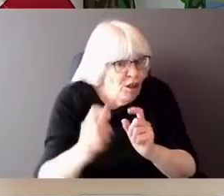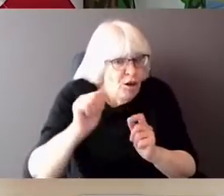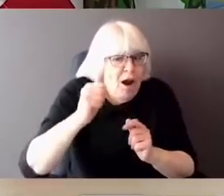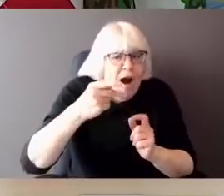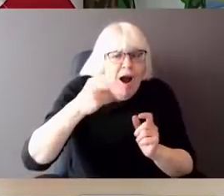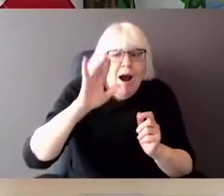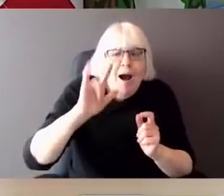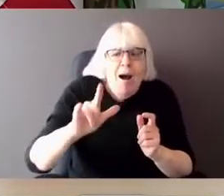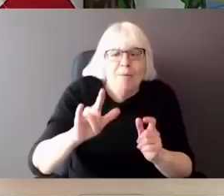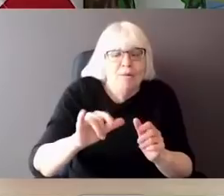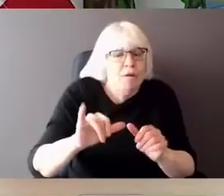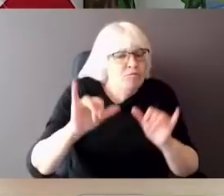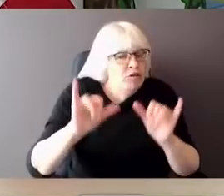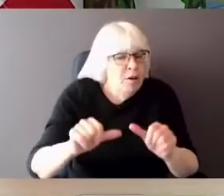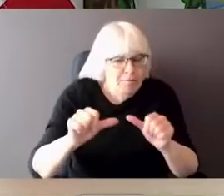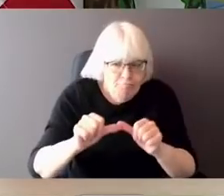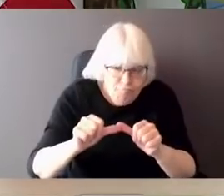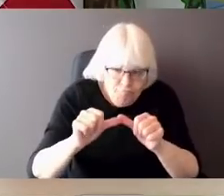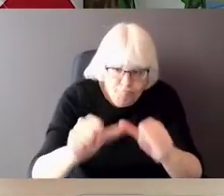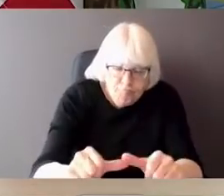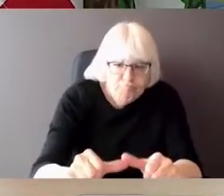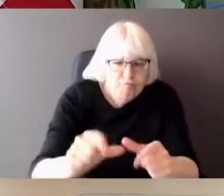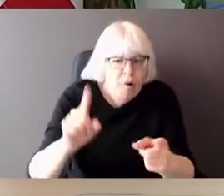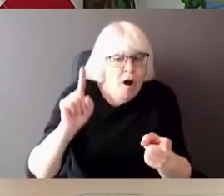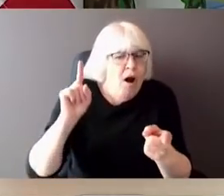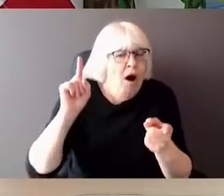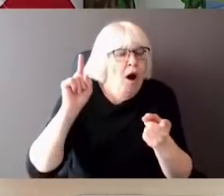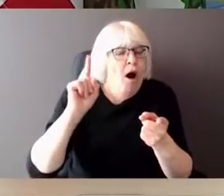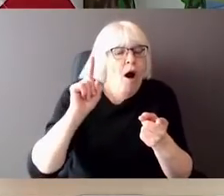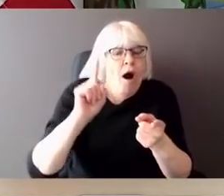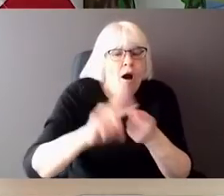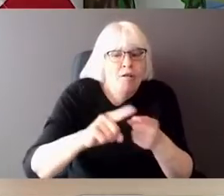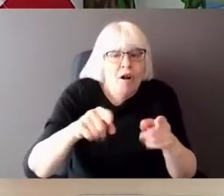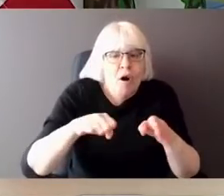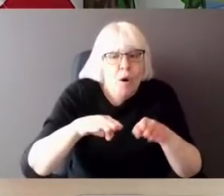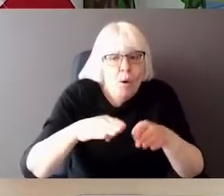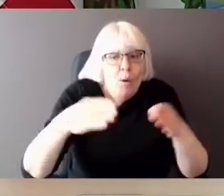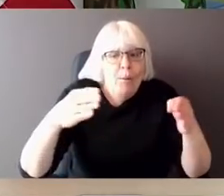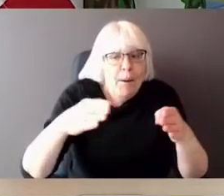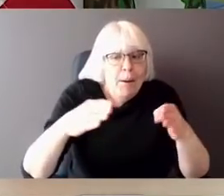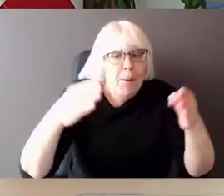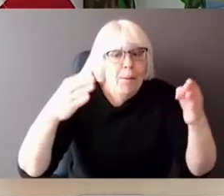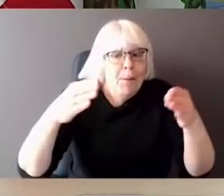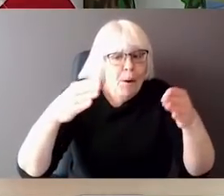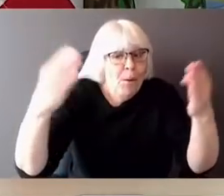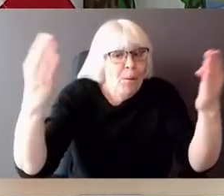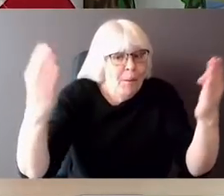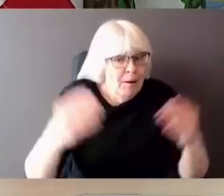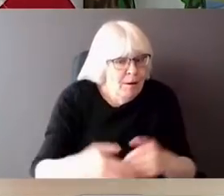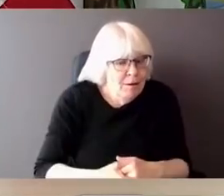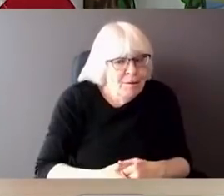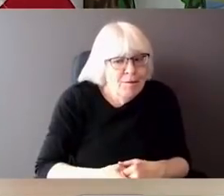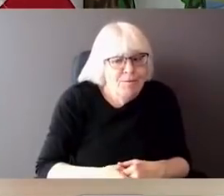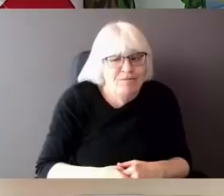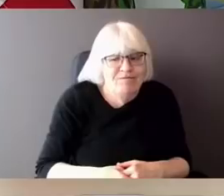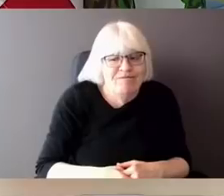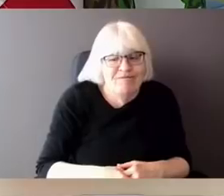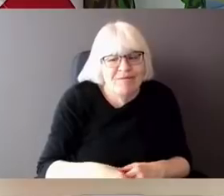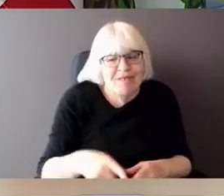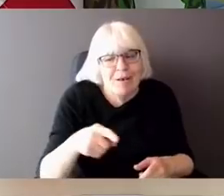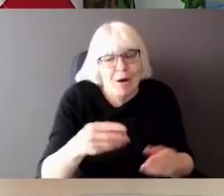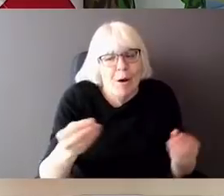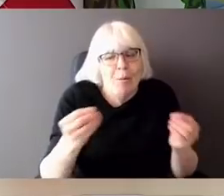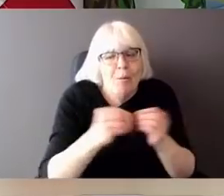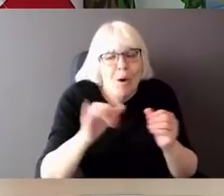until we're more fully open? So when I mentioned that we'll be coming back with more details about case and